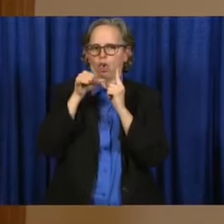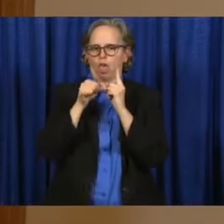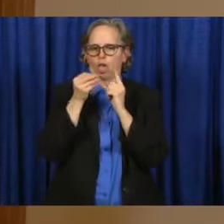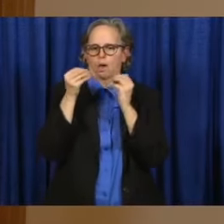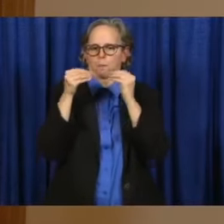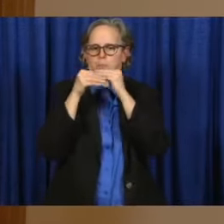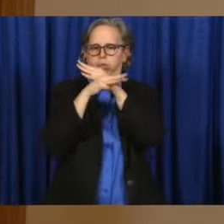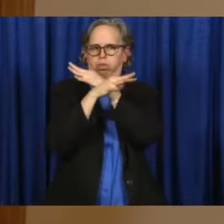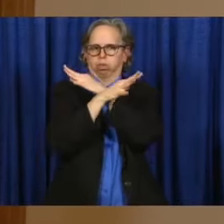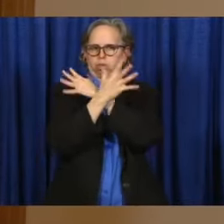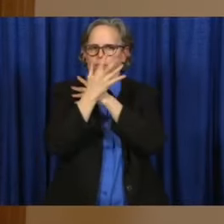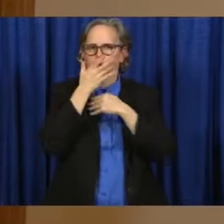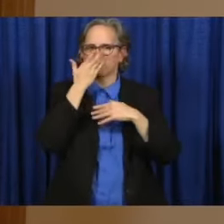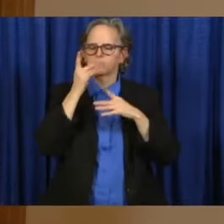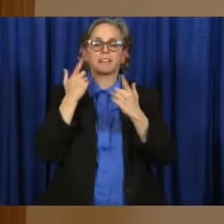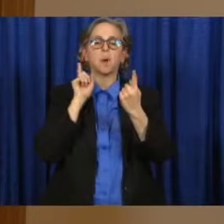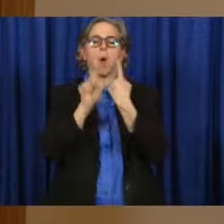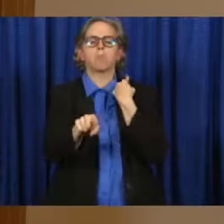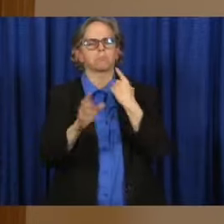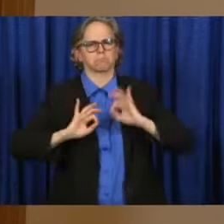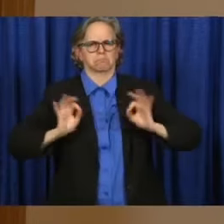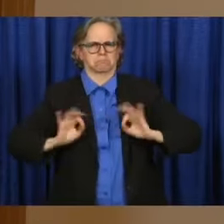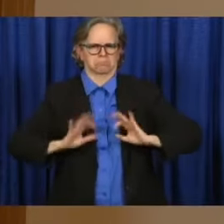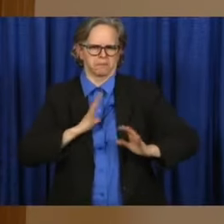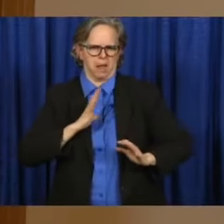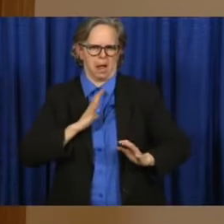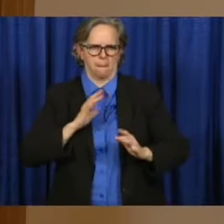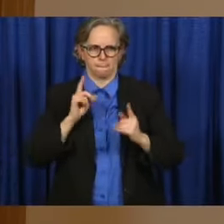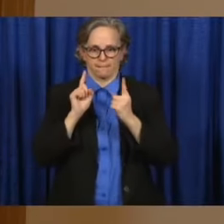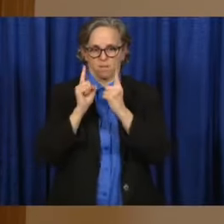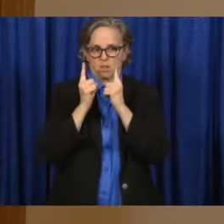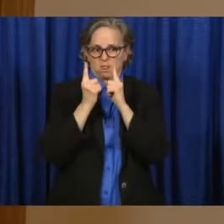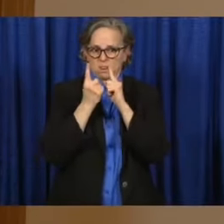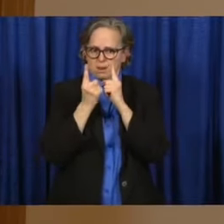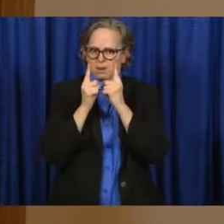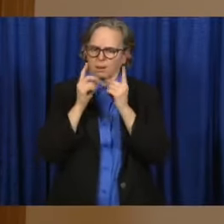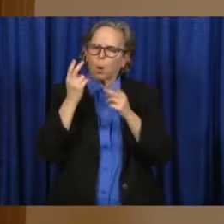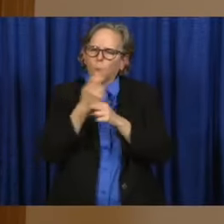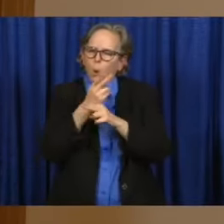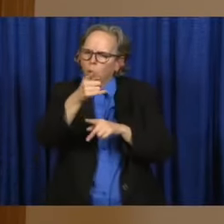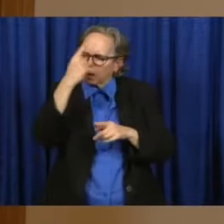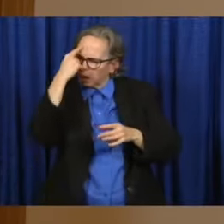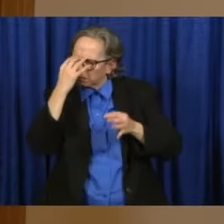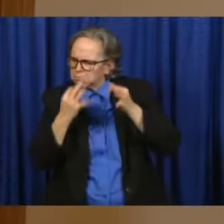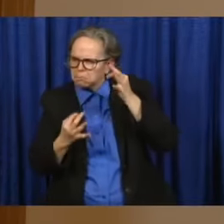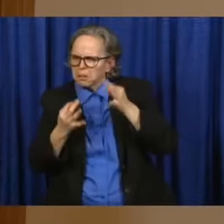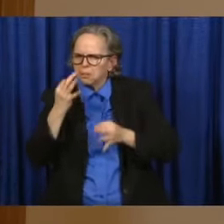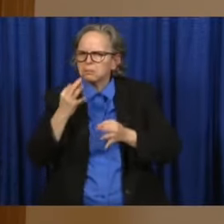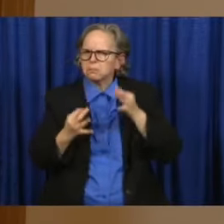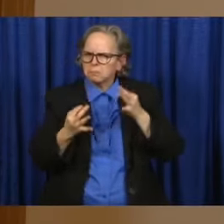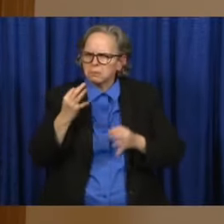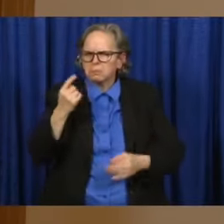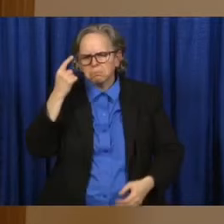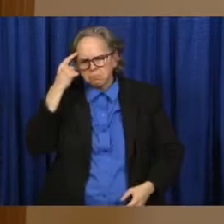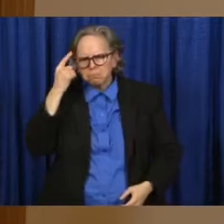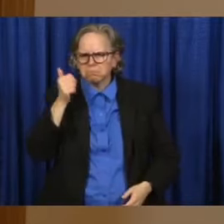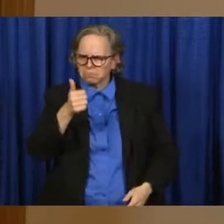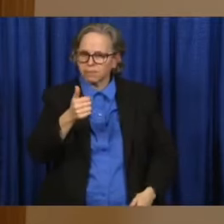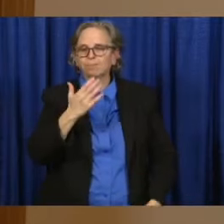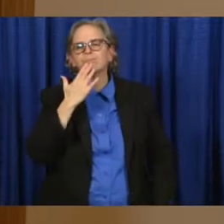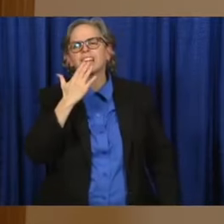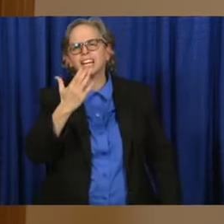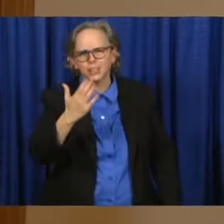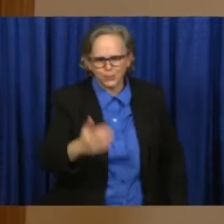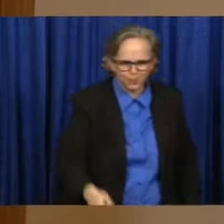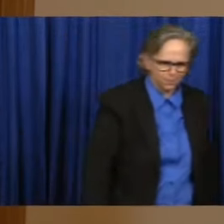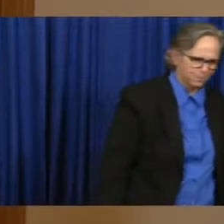about those distances, and so use your good judgment with the basics that we've taught. Thank you. Thank you.